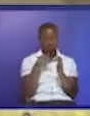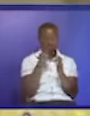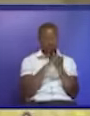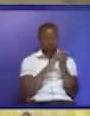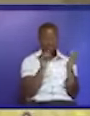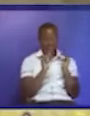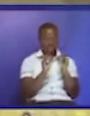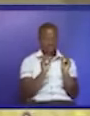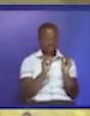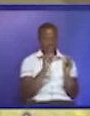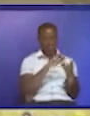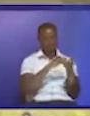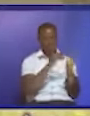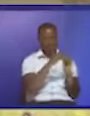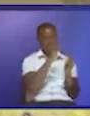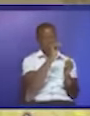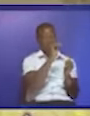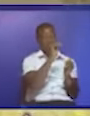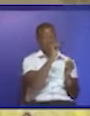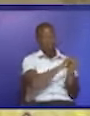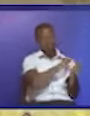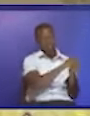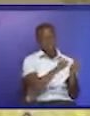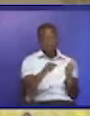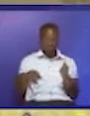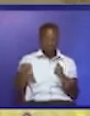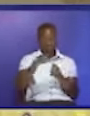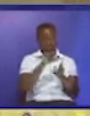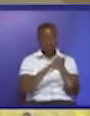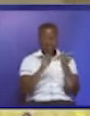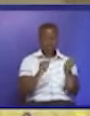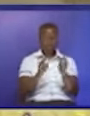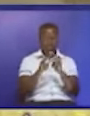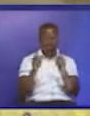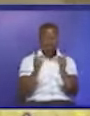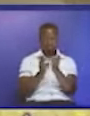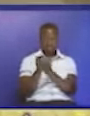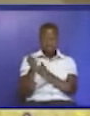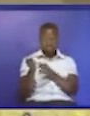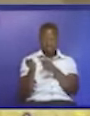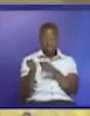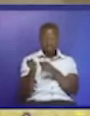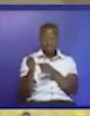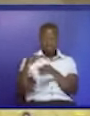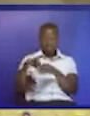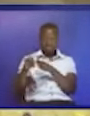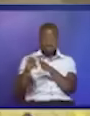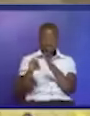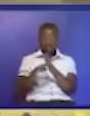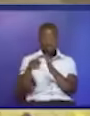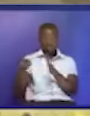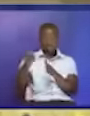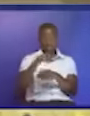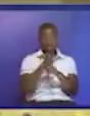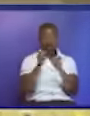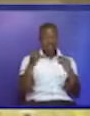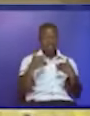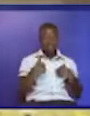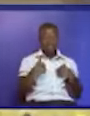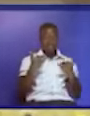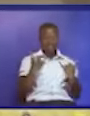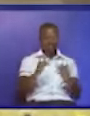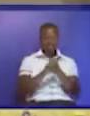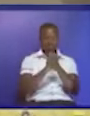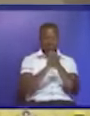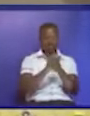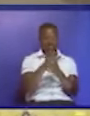is already condemned. You have believed. Therefore, by the integrity of Scripture, I declare that you are saved. I commend you, therefore, to